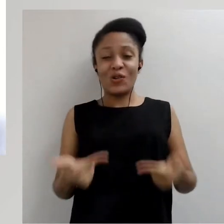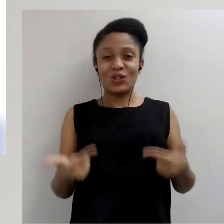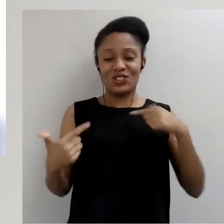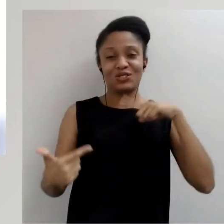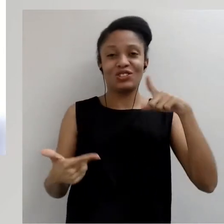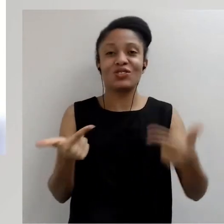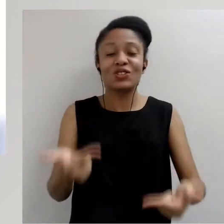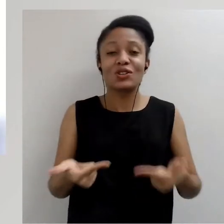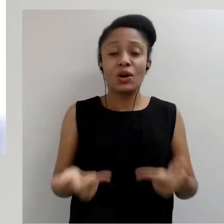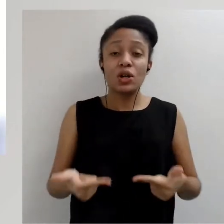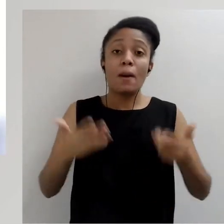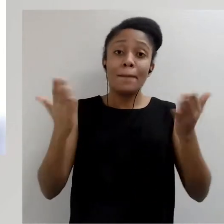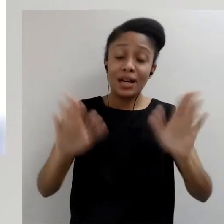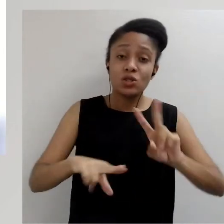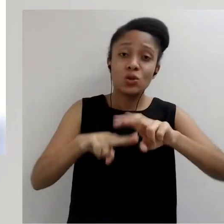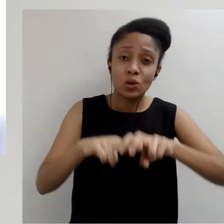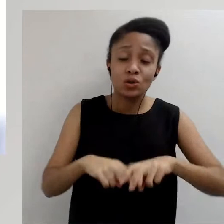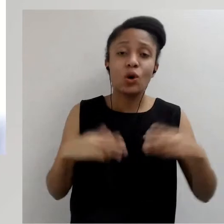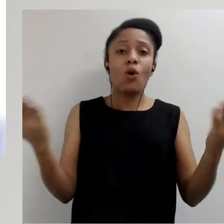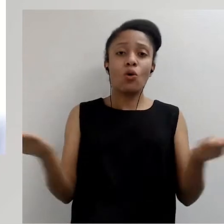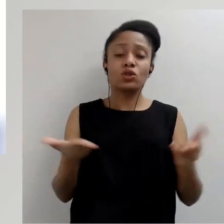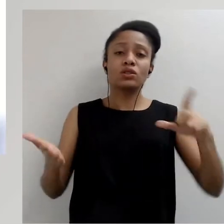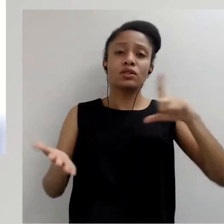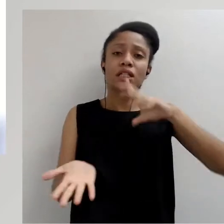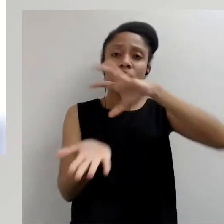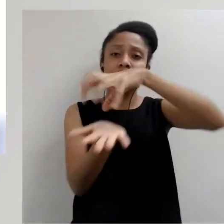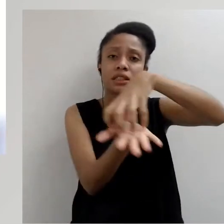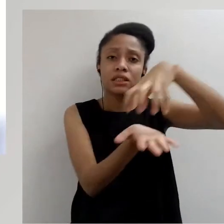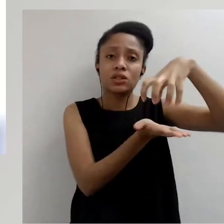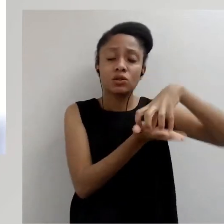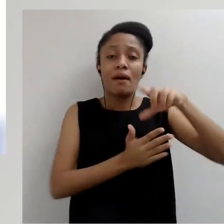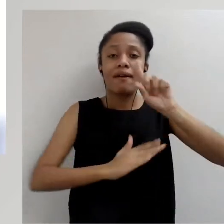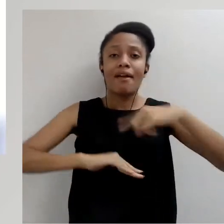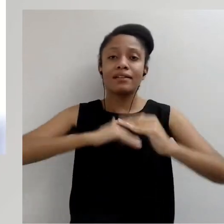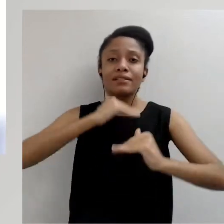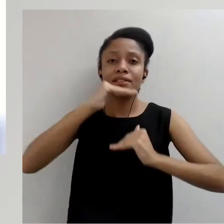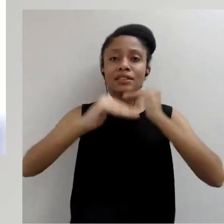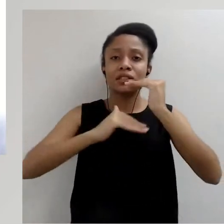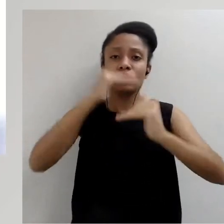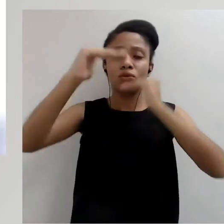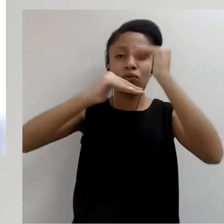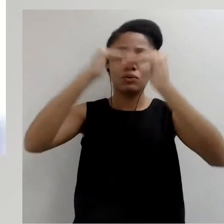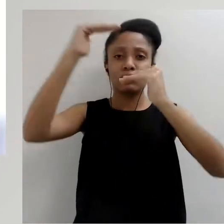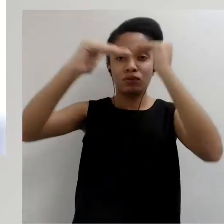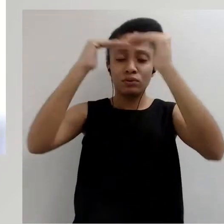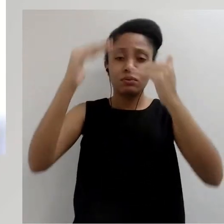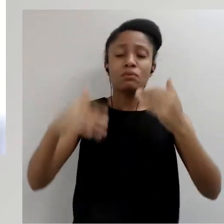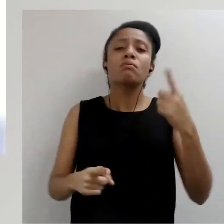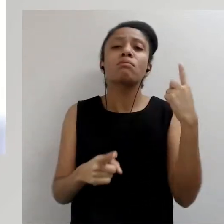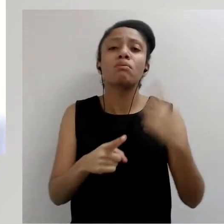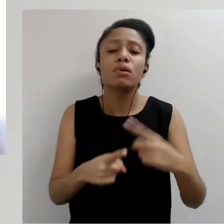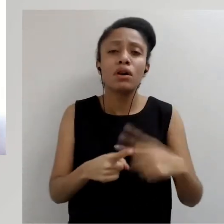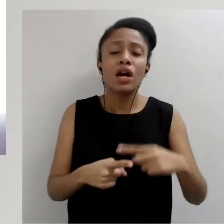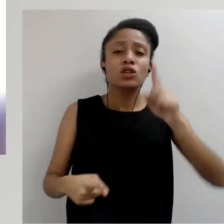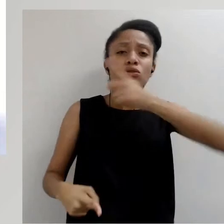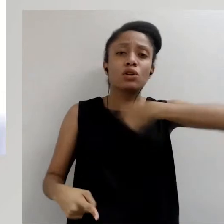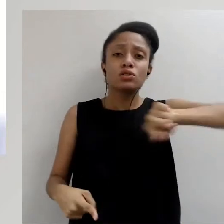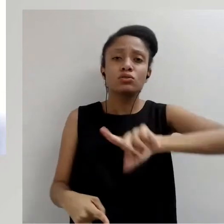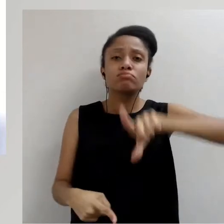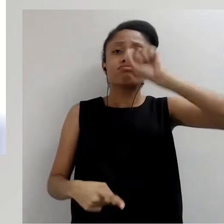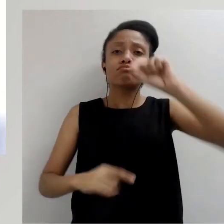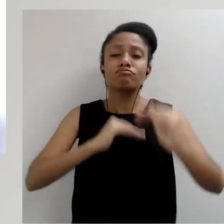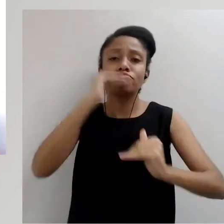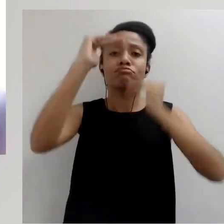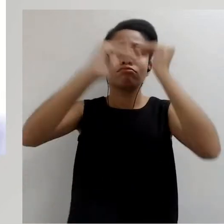being produced. But today we also created a department for a development department. We chose